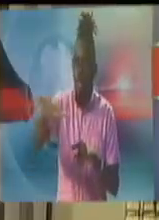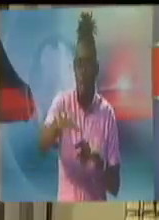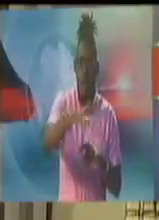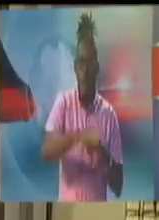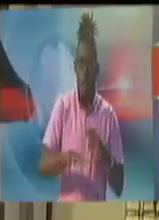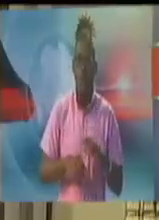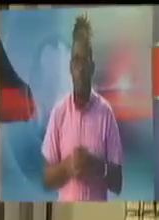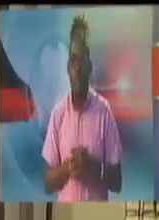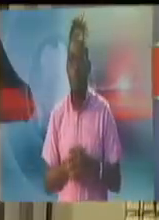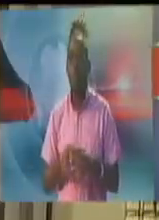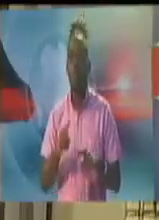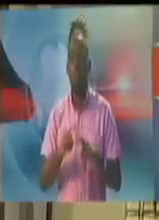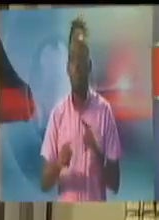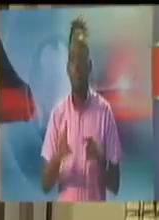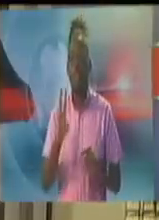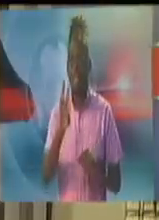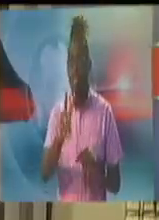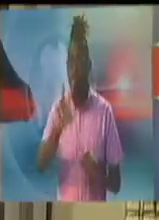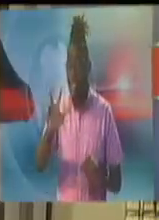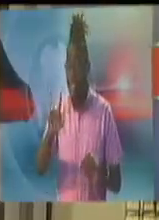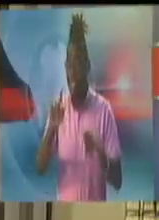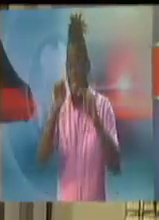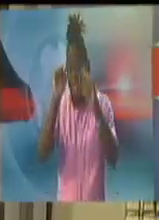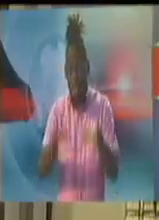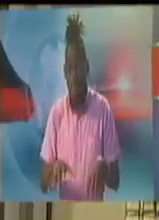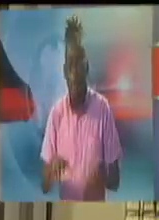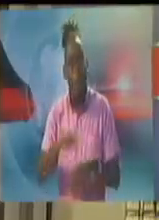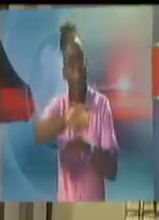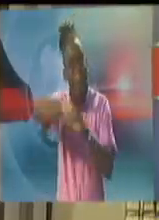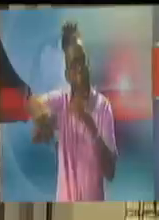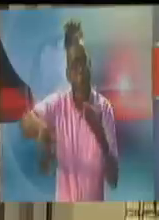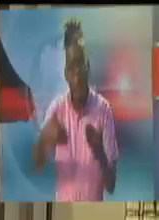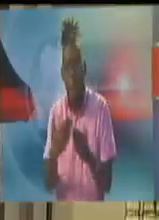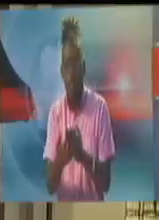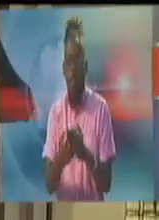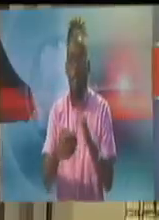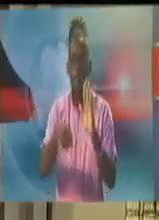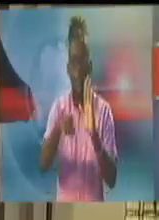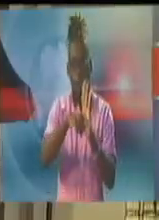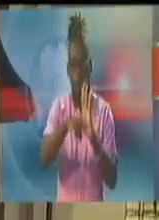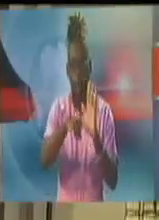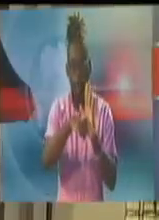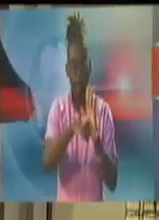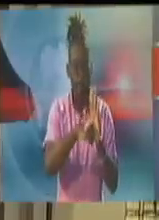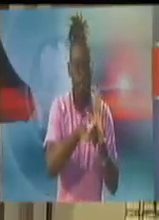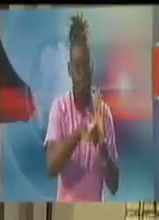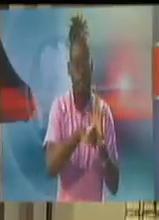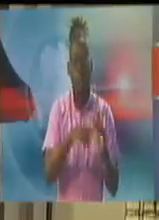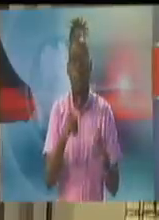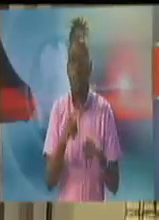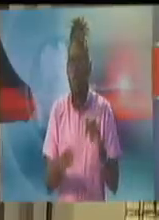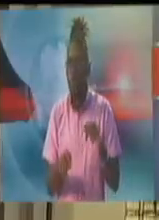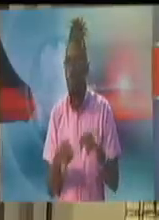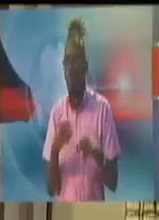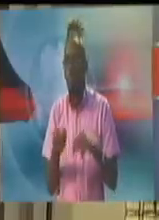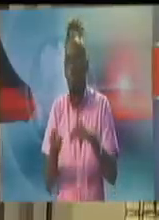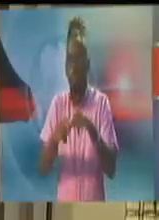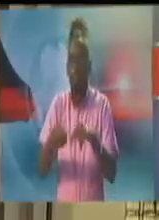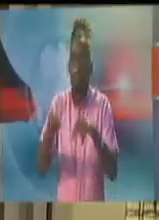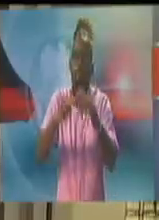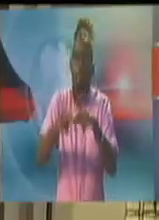63 tests have been done, all negative. So we have started to ramp up our testings outside